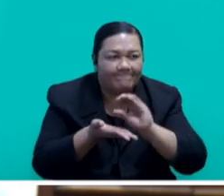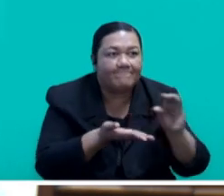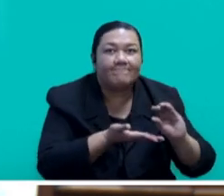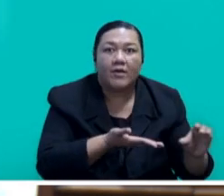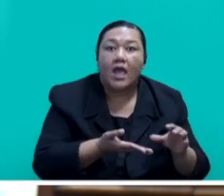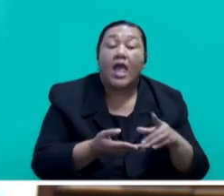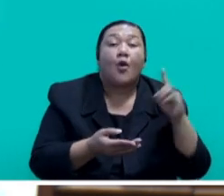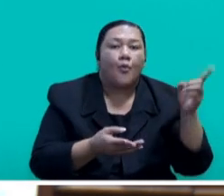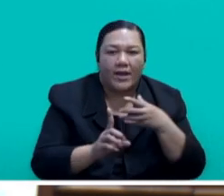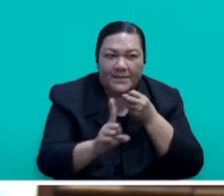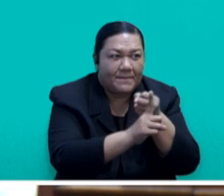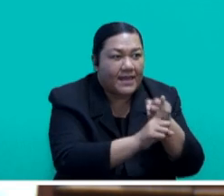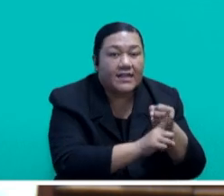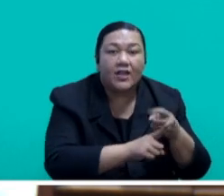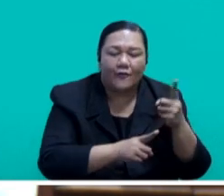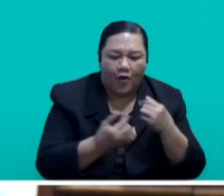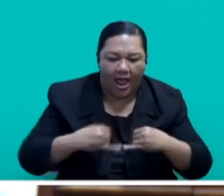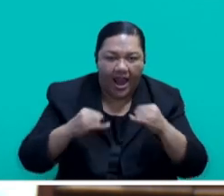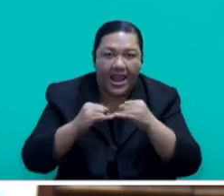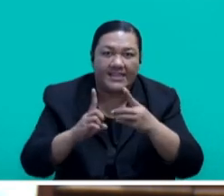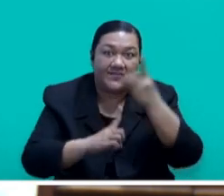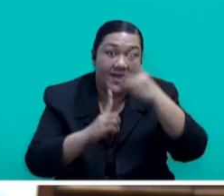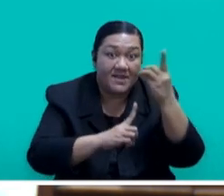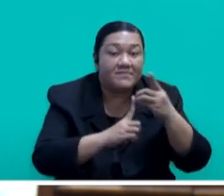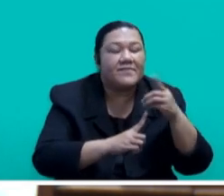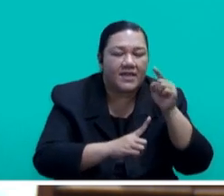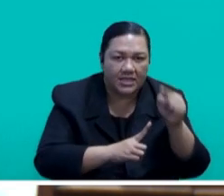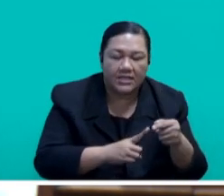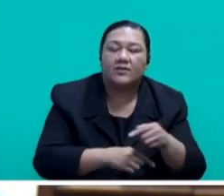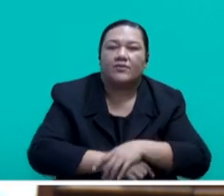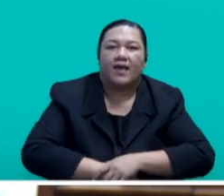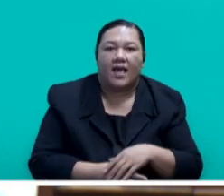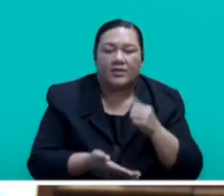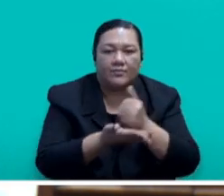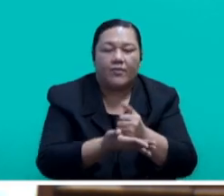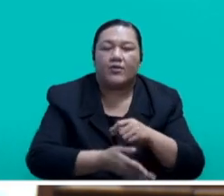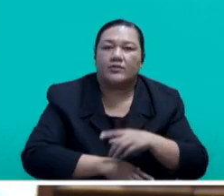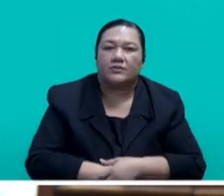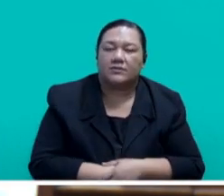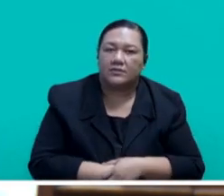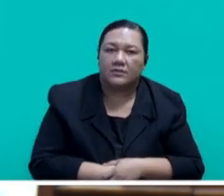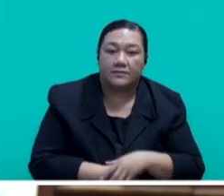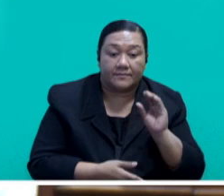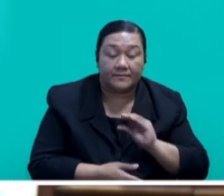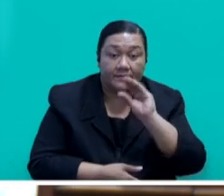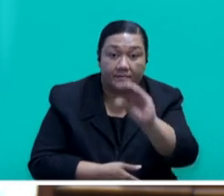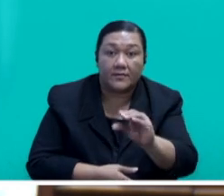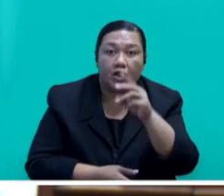impacting small island development states. The Climate Change Division has been allocated a total